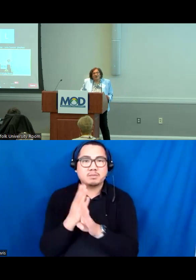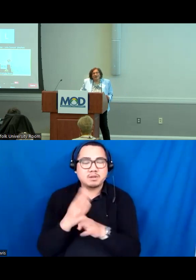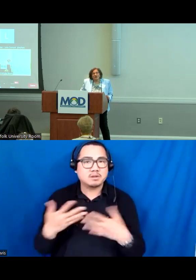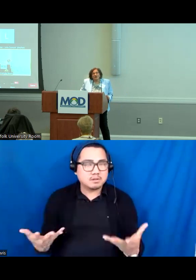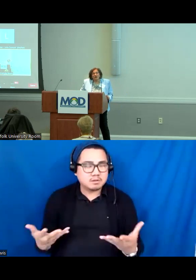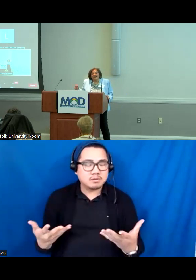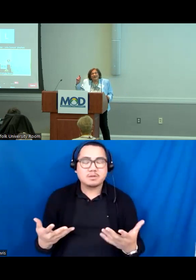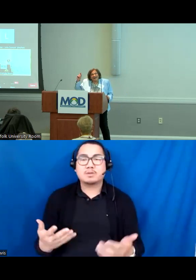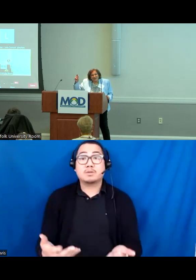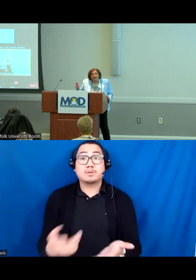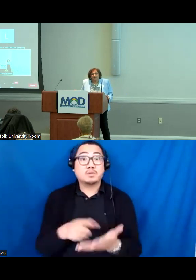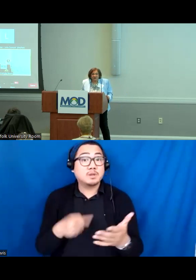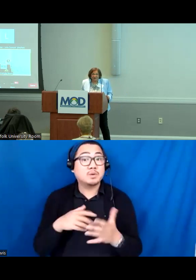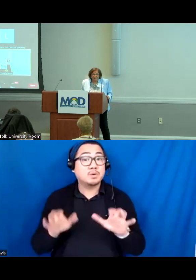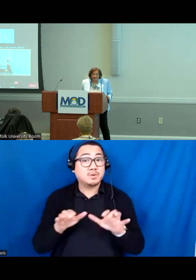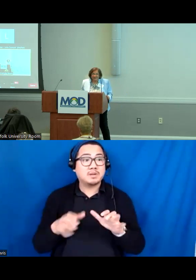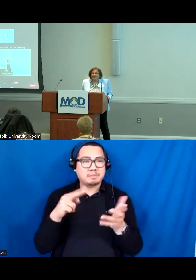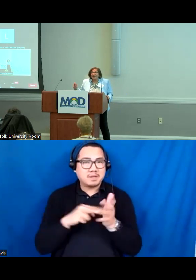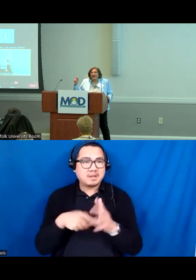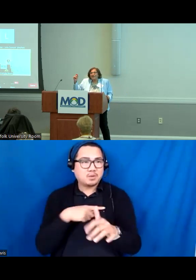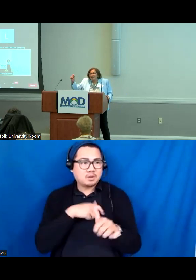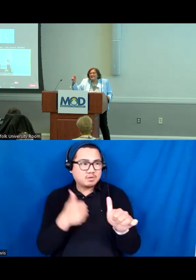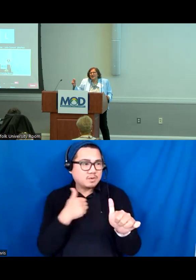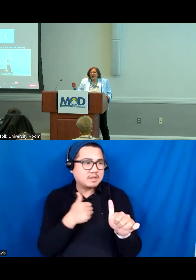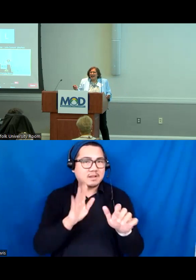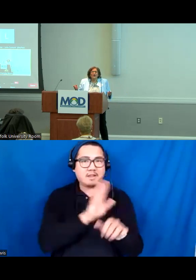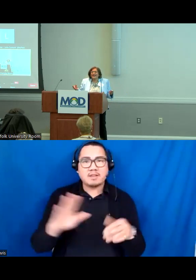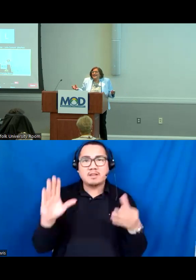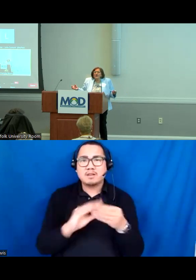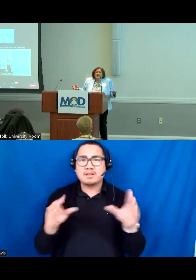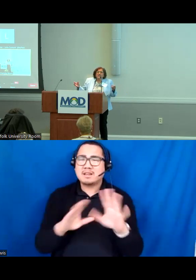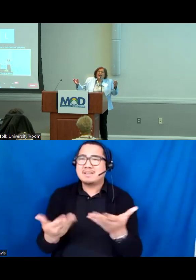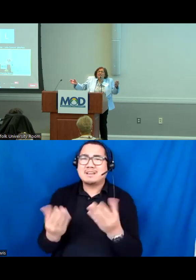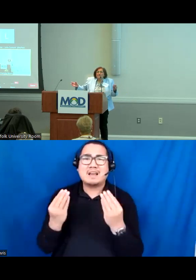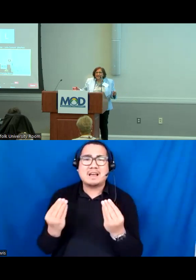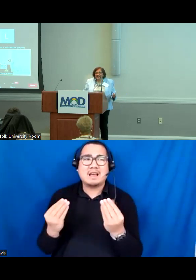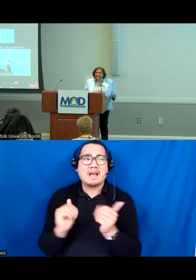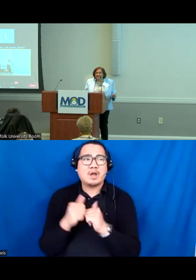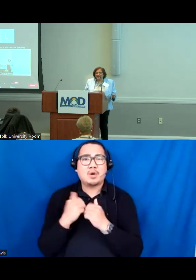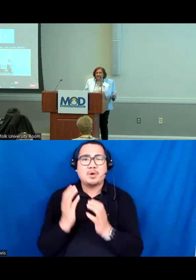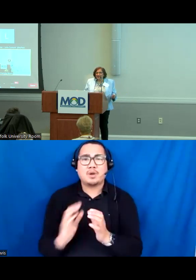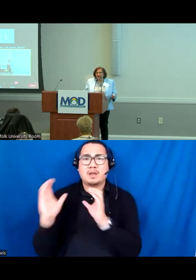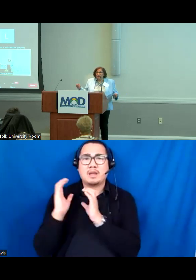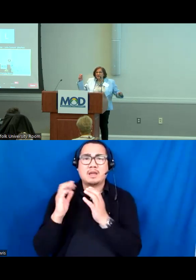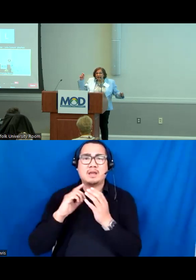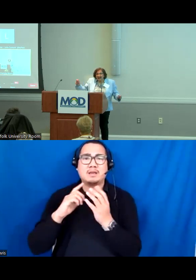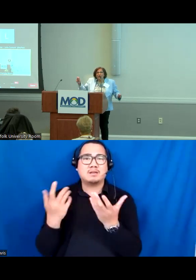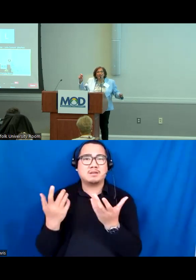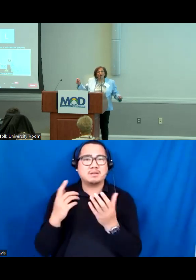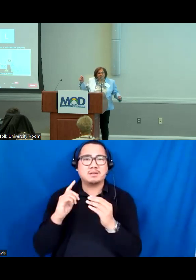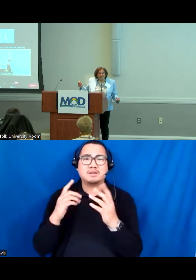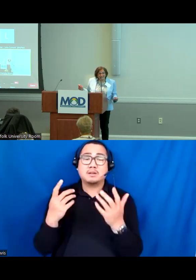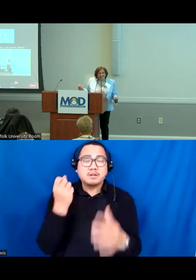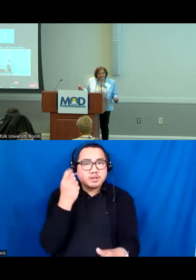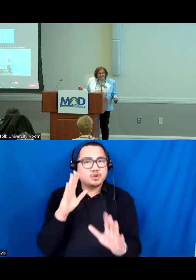did we do? We went out after those stories. Everybody's saying, how can I take on and challenge a big sister? There's power in